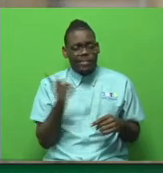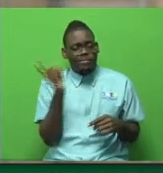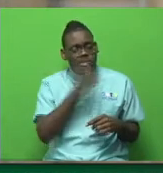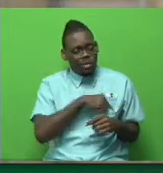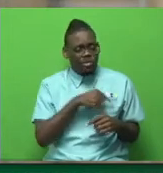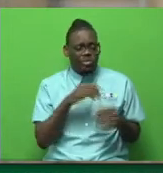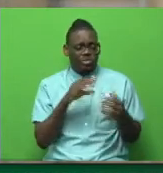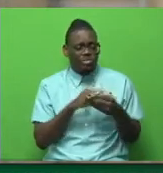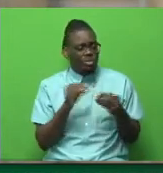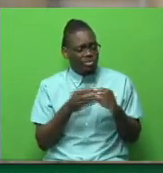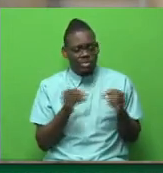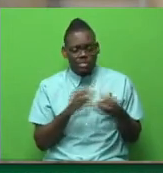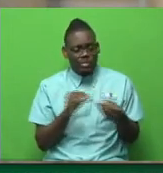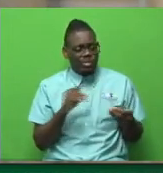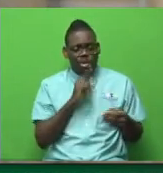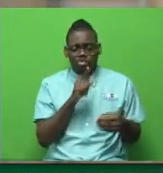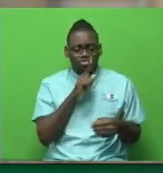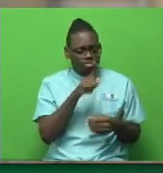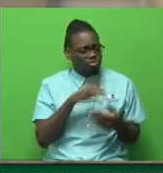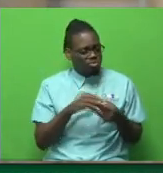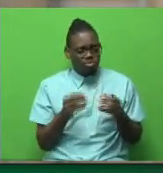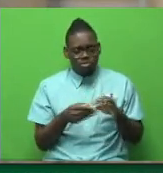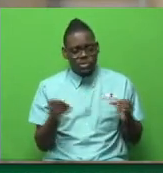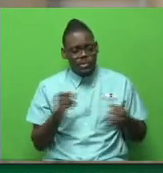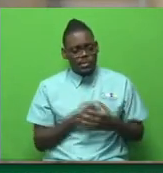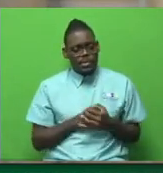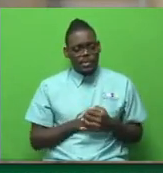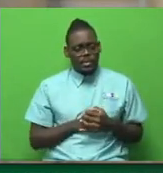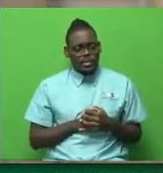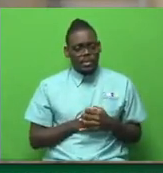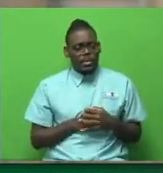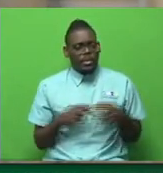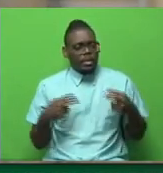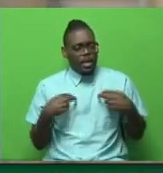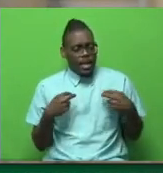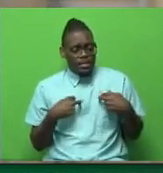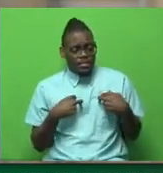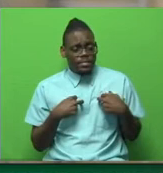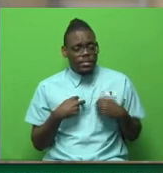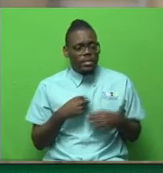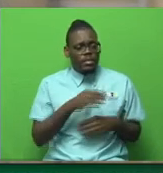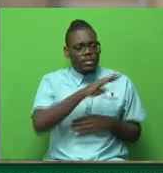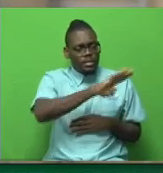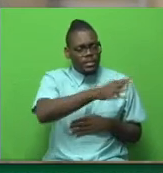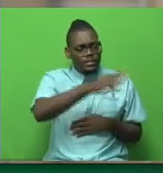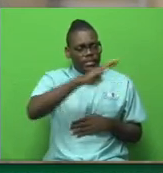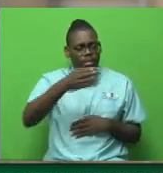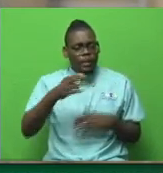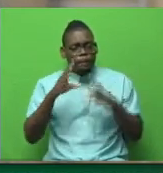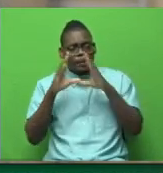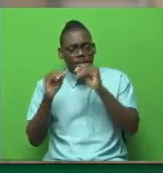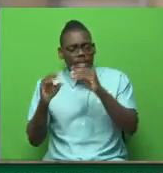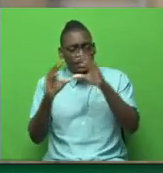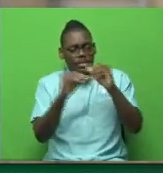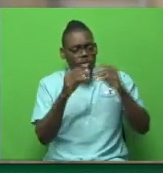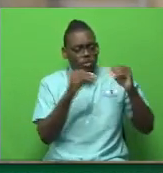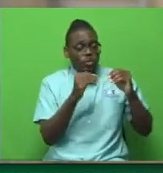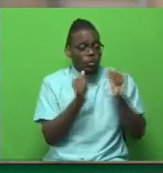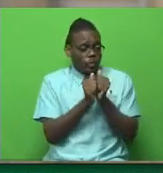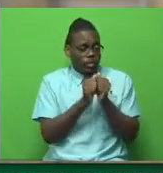we have had administrative Finance several meetings with the newly appointed Chief secretary another representatives of the